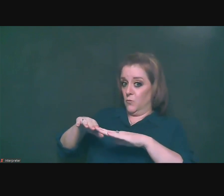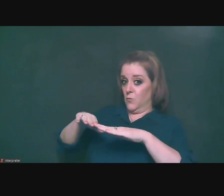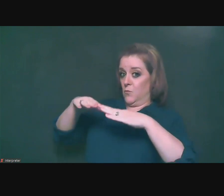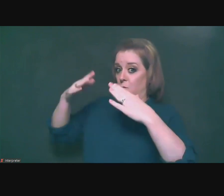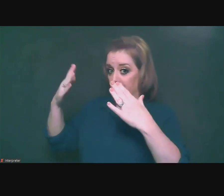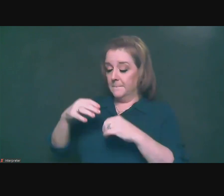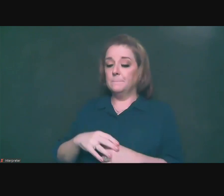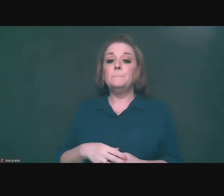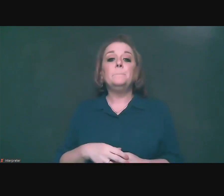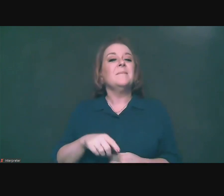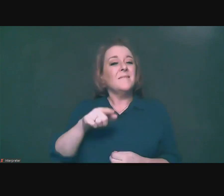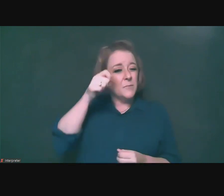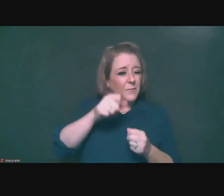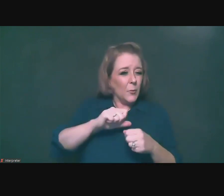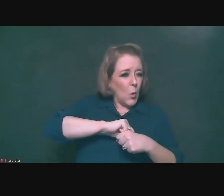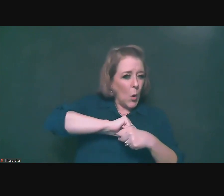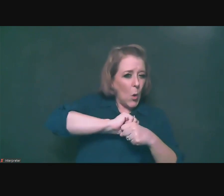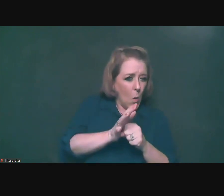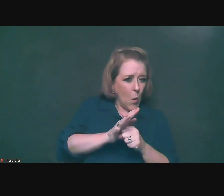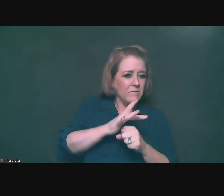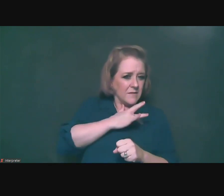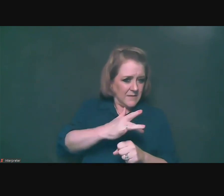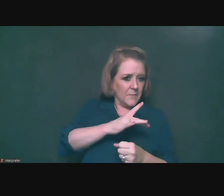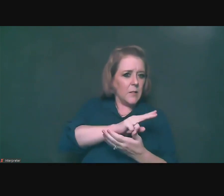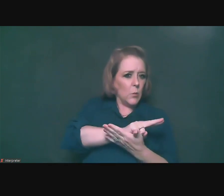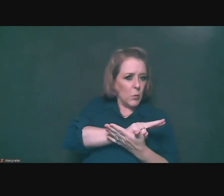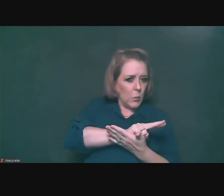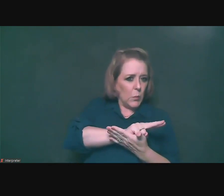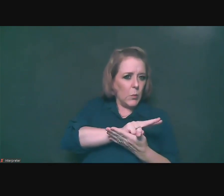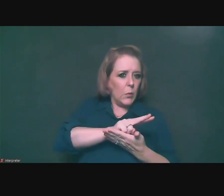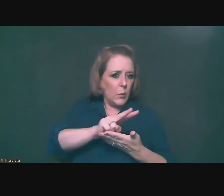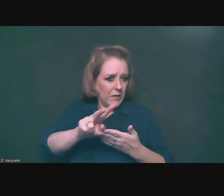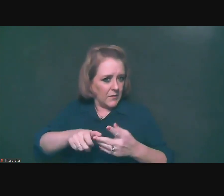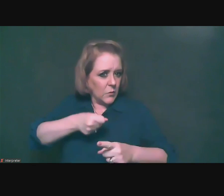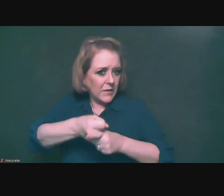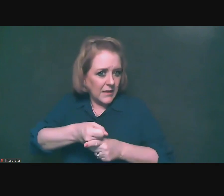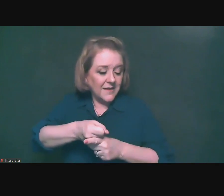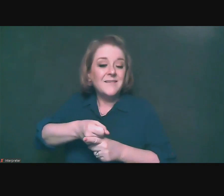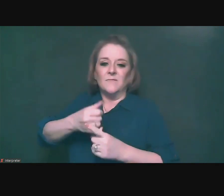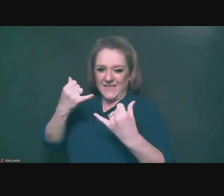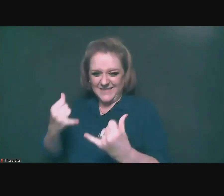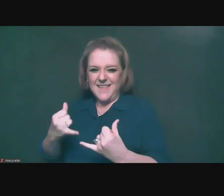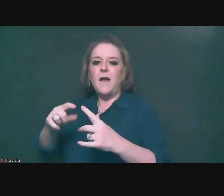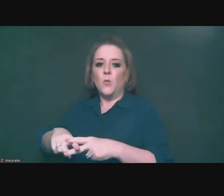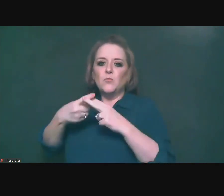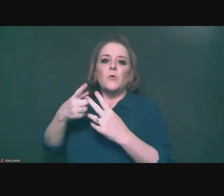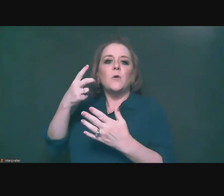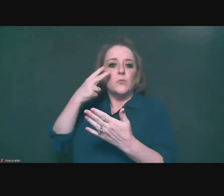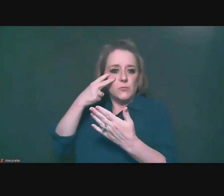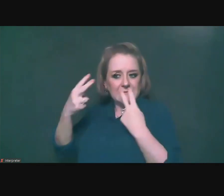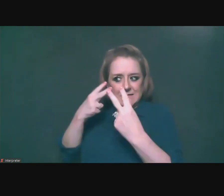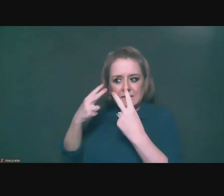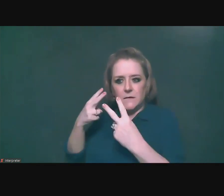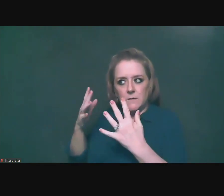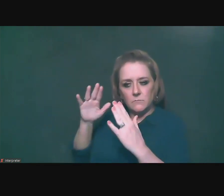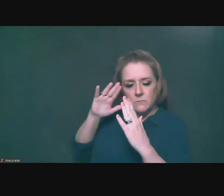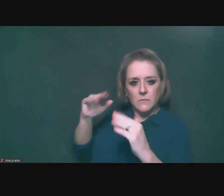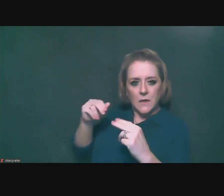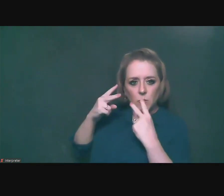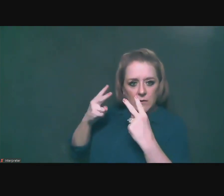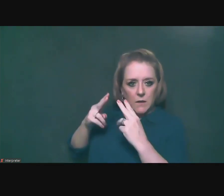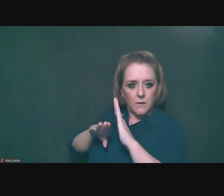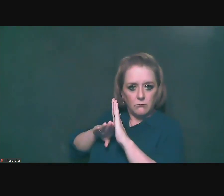of the virus, this is when the department would anticipate the number of cases to begin to climb. The department